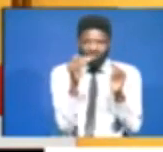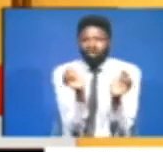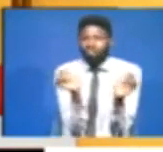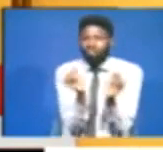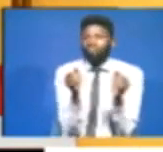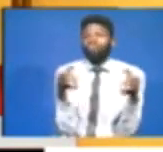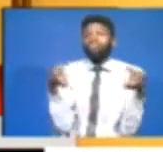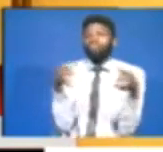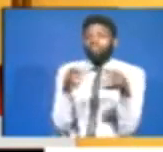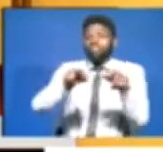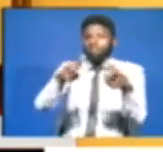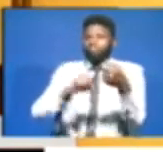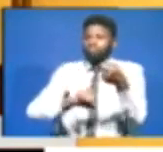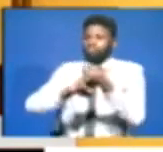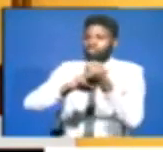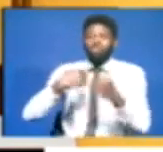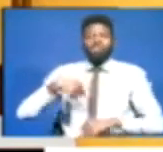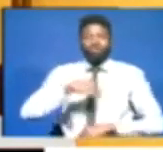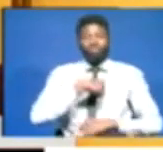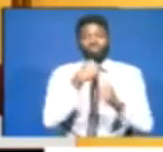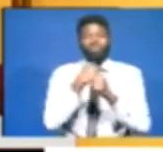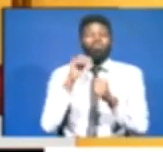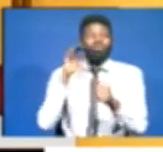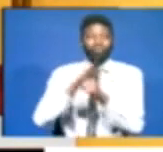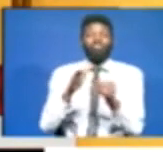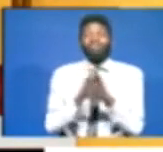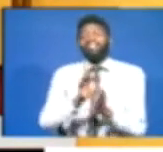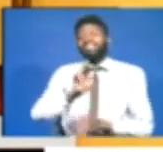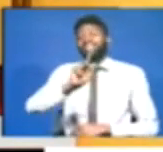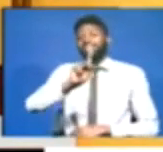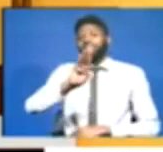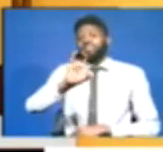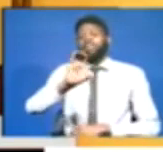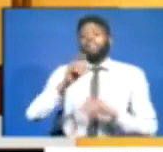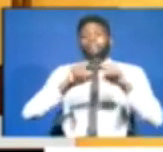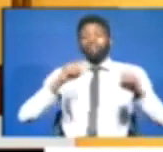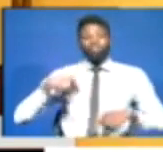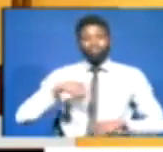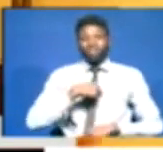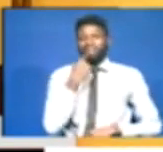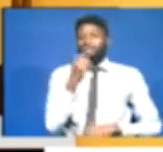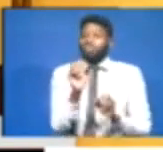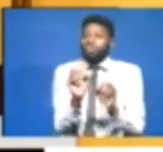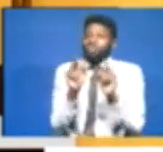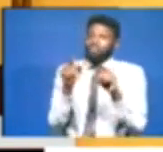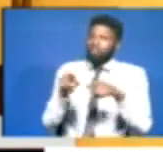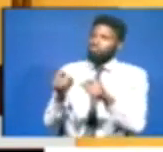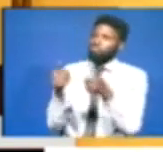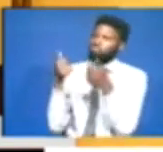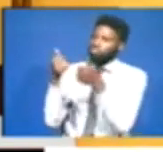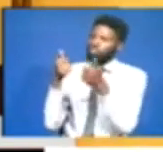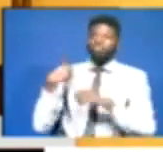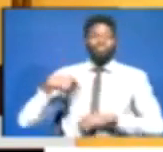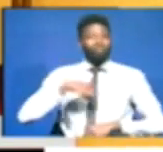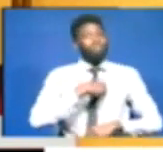a lot with the national broadcaster KBC, but now we said, okay, they are just great, so